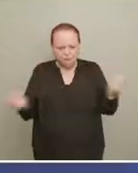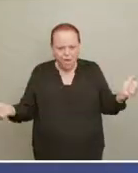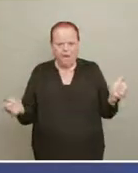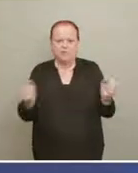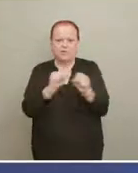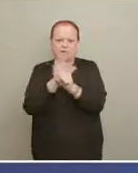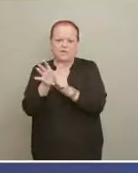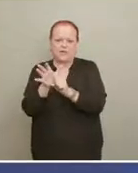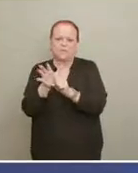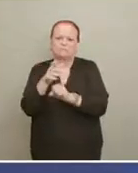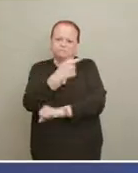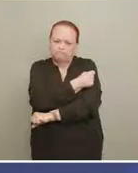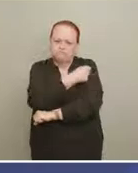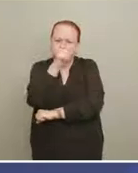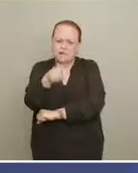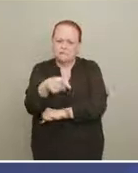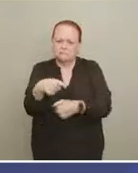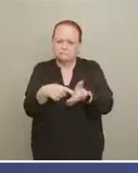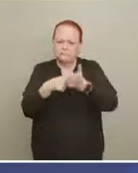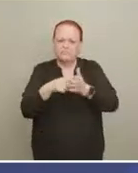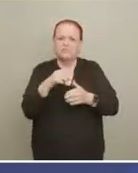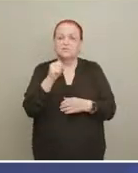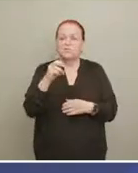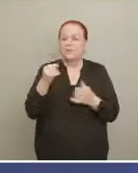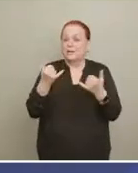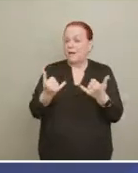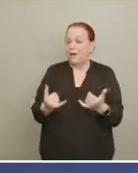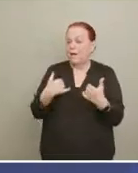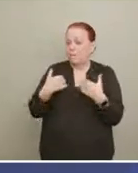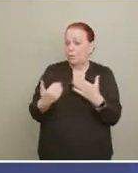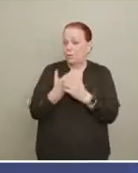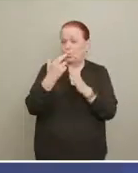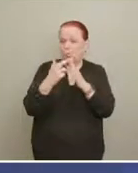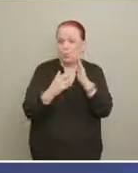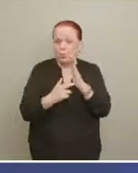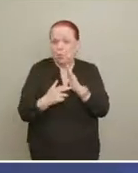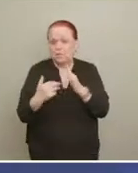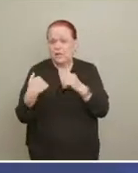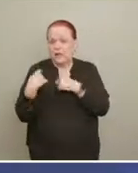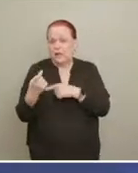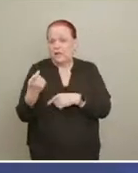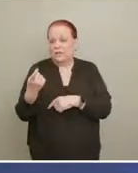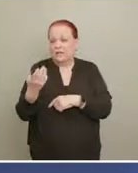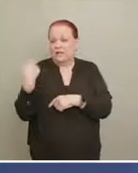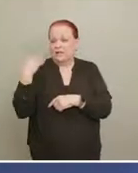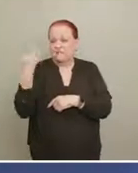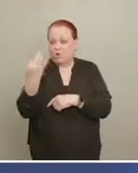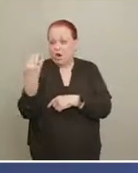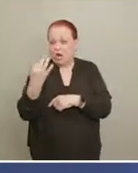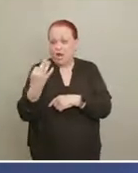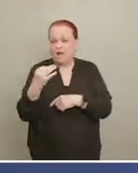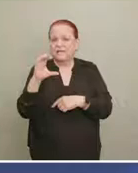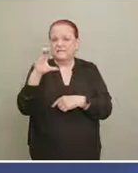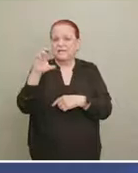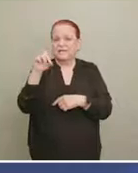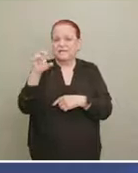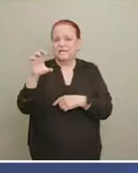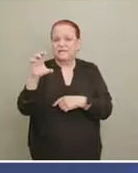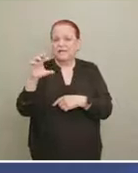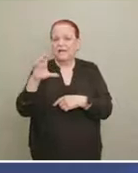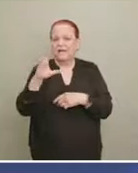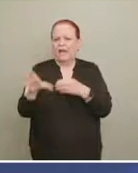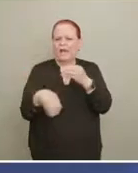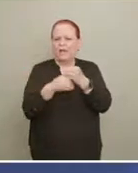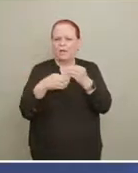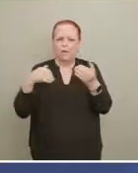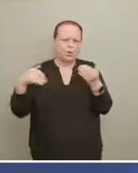CDC guidance for COVID-19. And so as you know, last Friday, the CDC really introduced a new tool